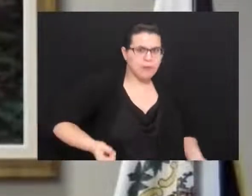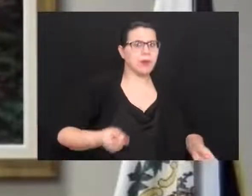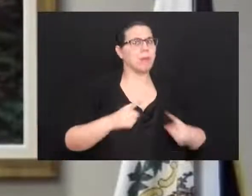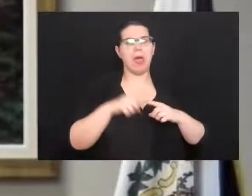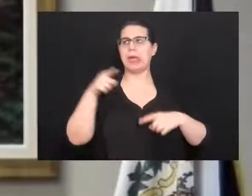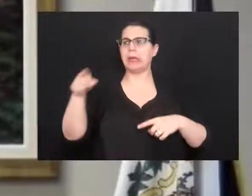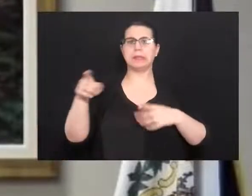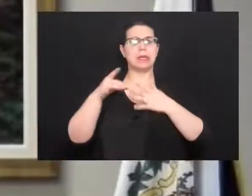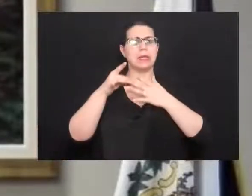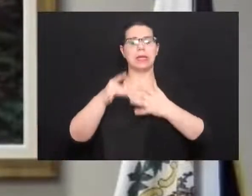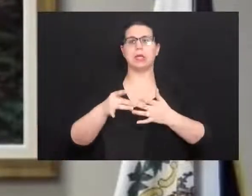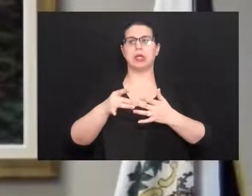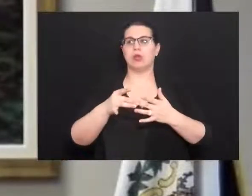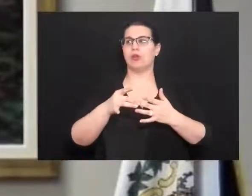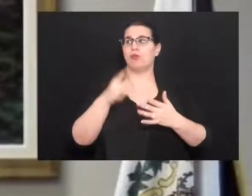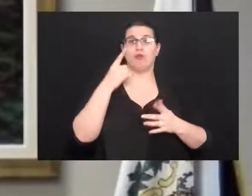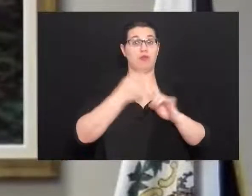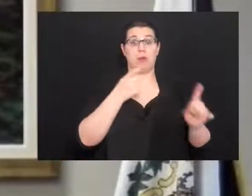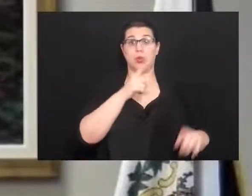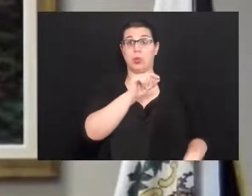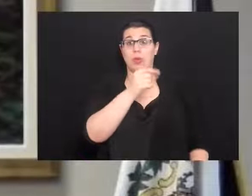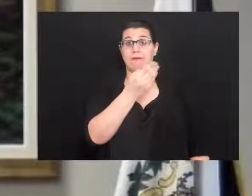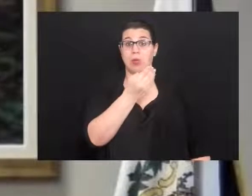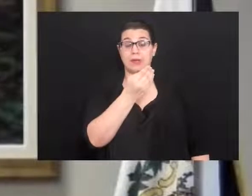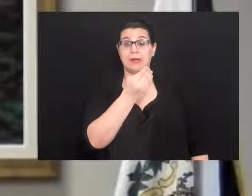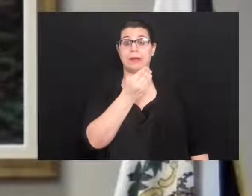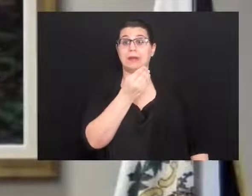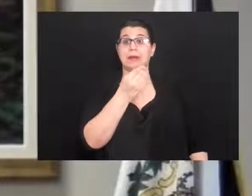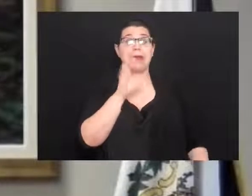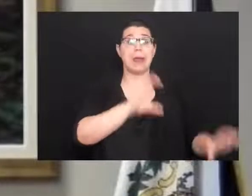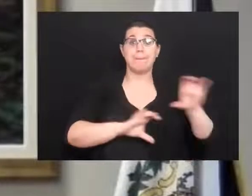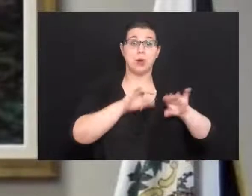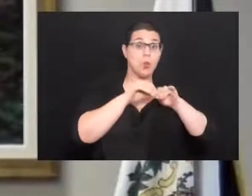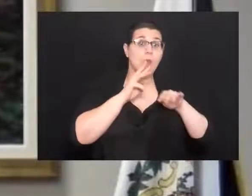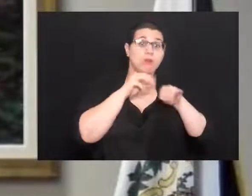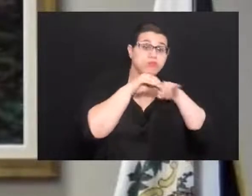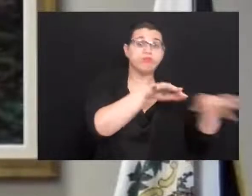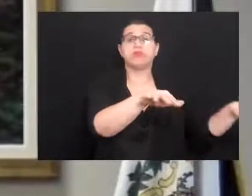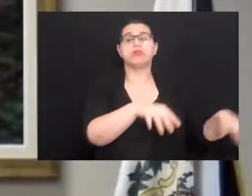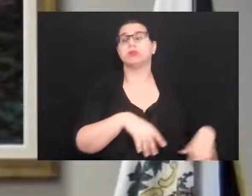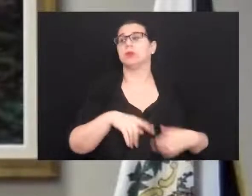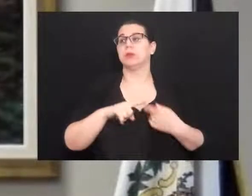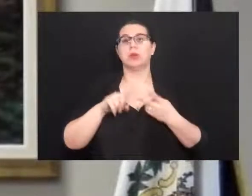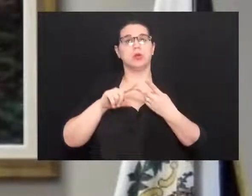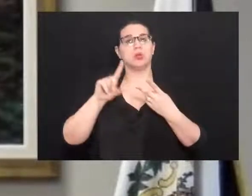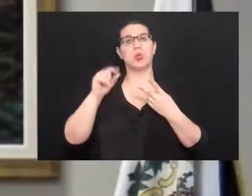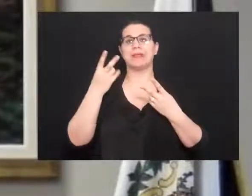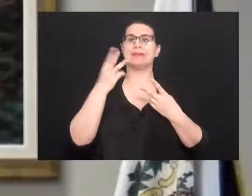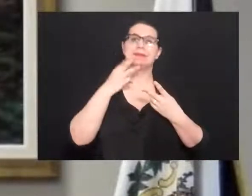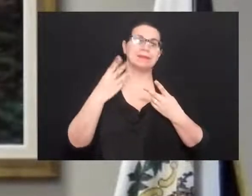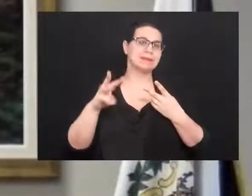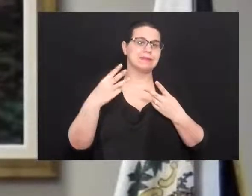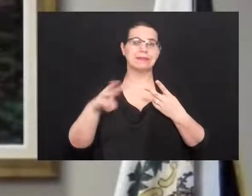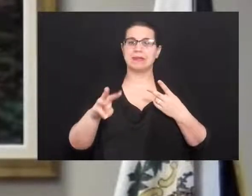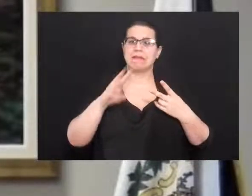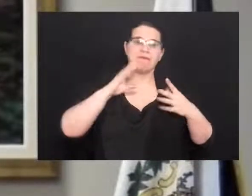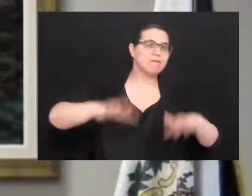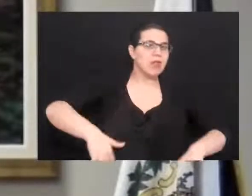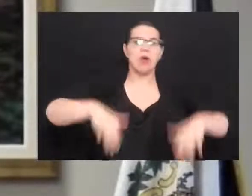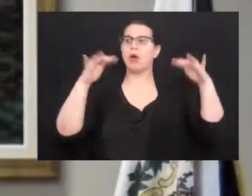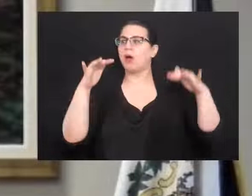the 2014 Elk River chemical spill, the 2016 flooding, and has been an integral part of